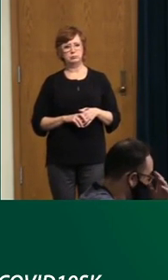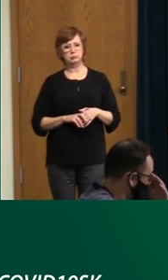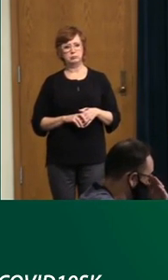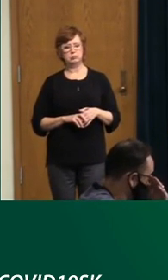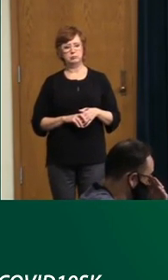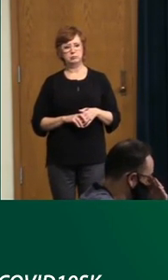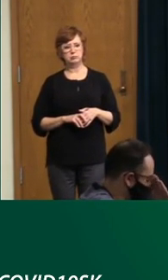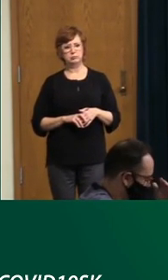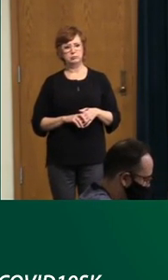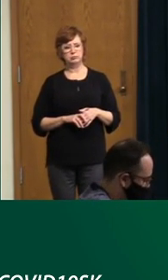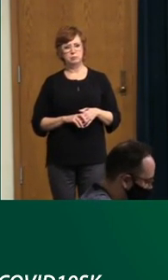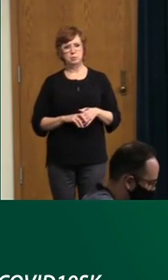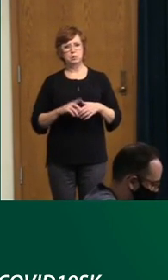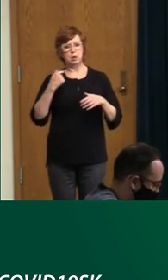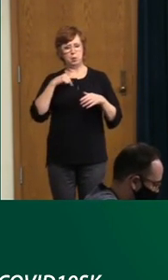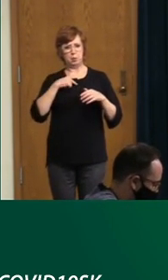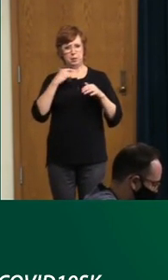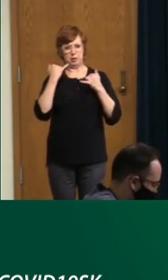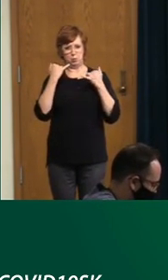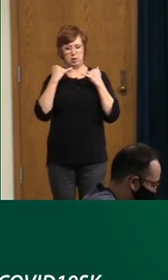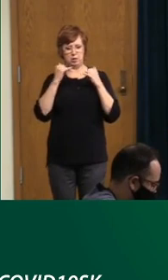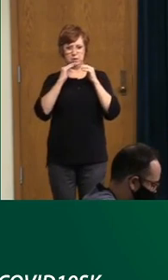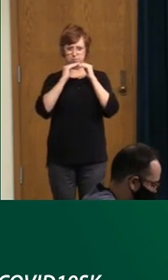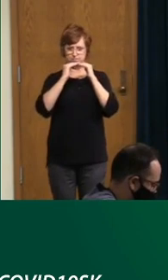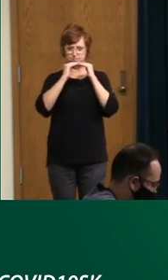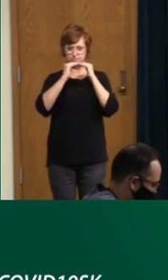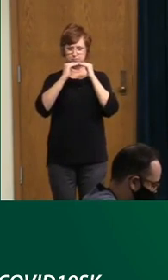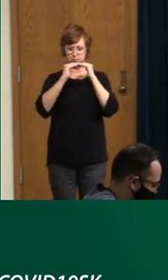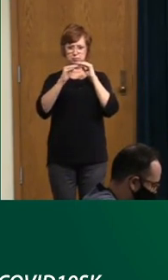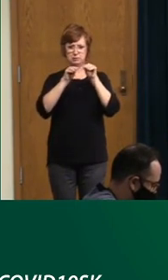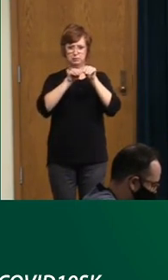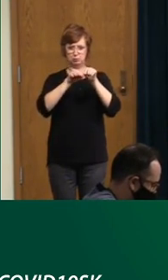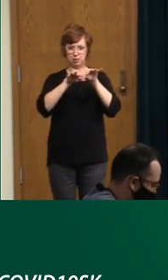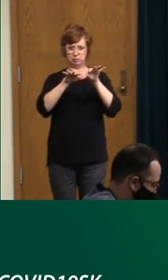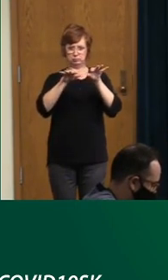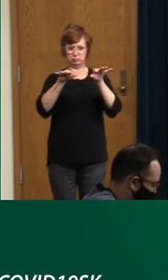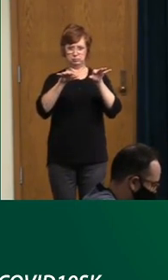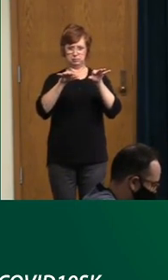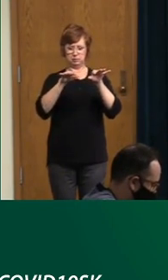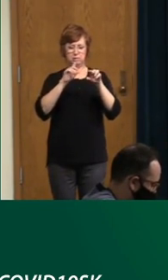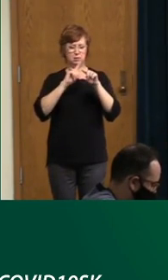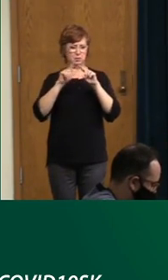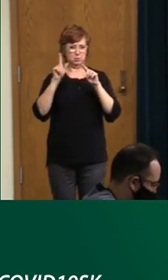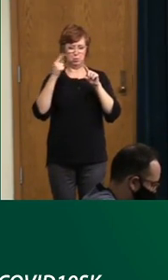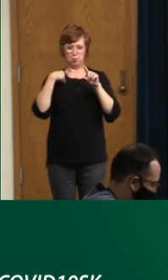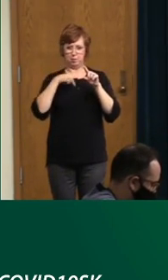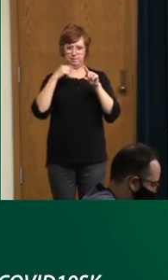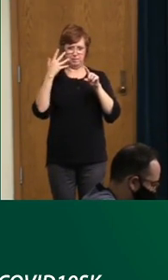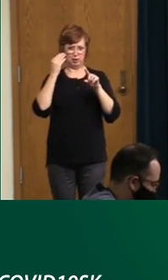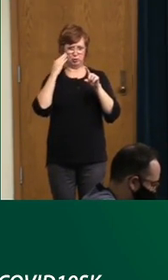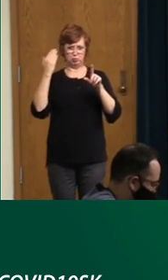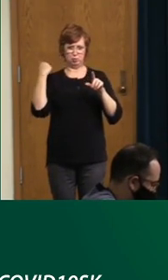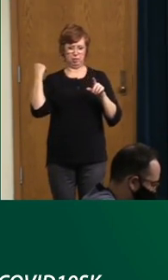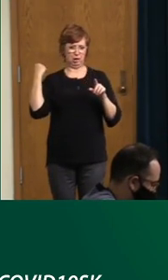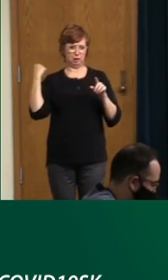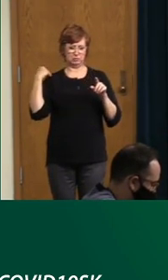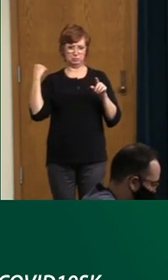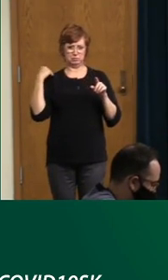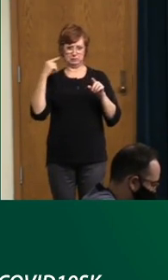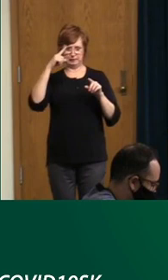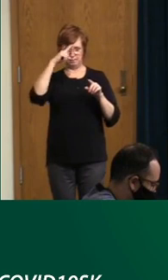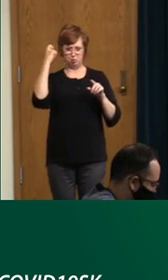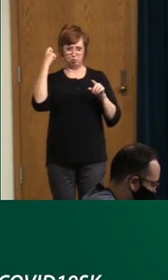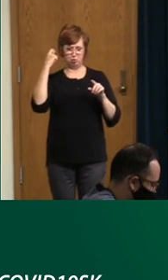that when we go into the fall, when we are indoors more, we have to take extra precautions. So we were all predicting a fall